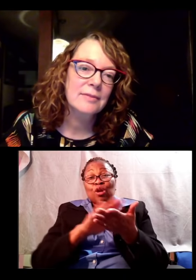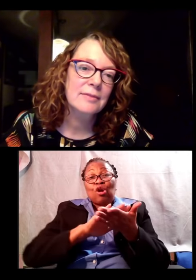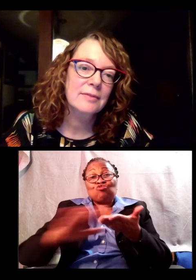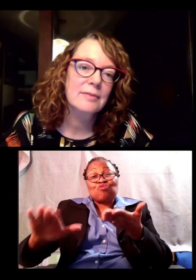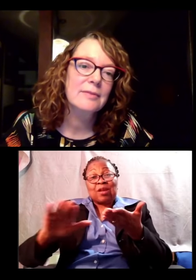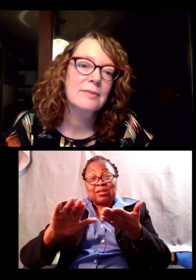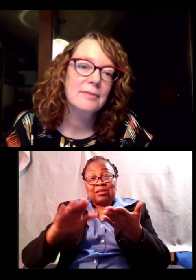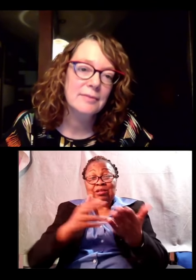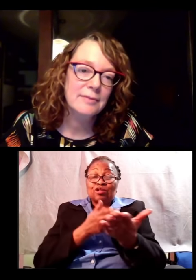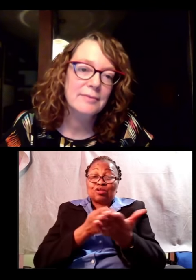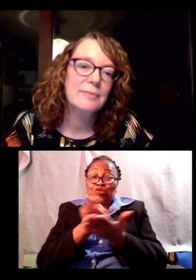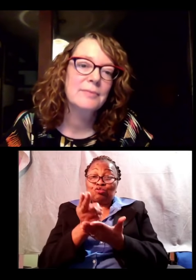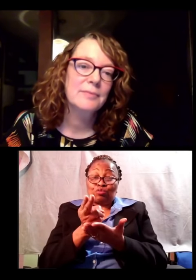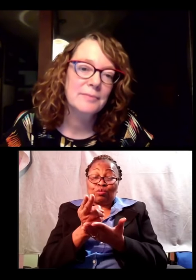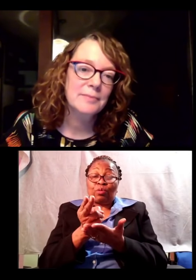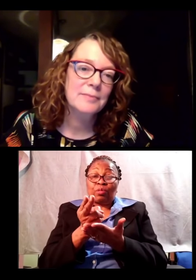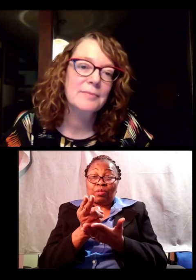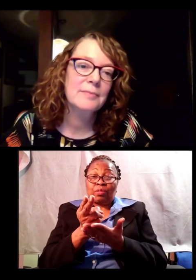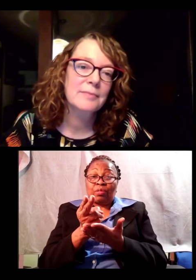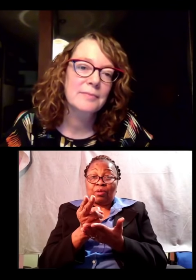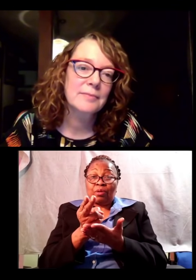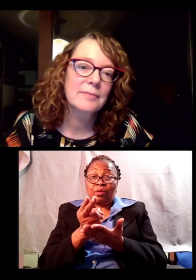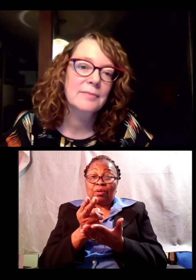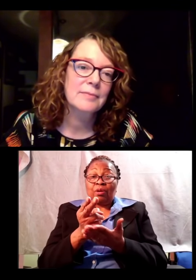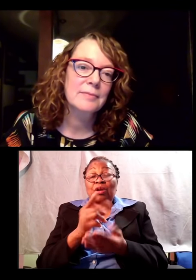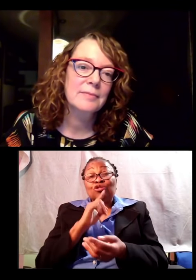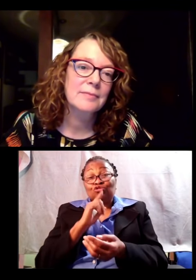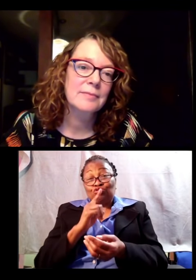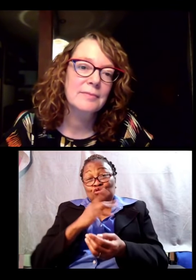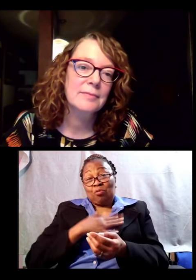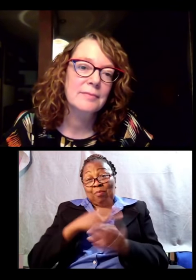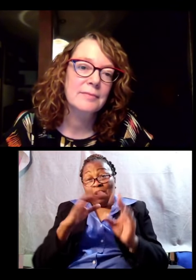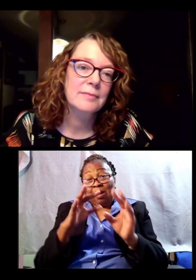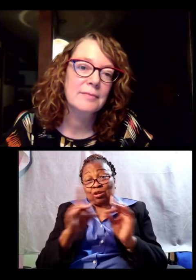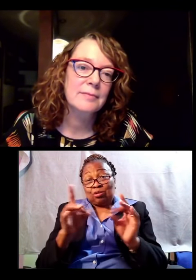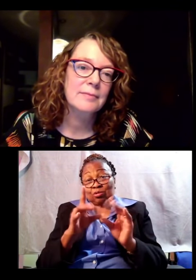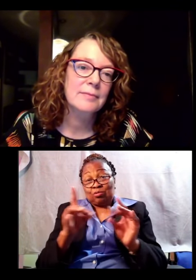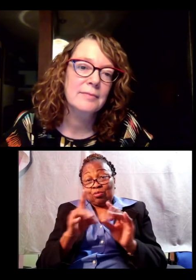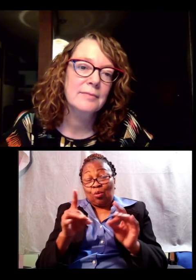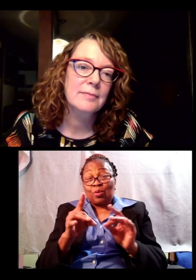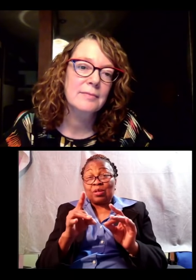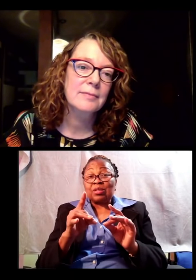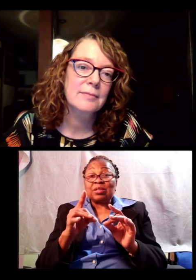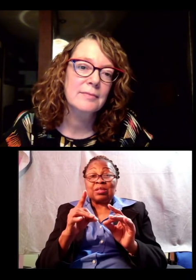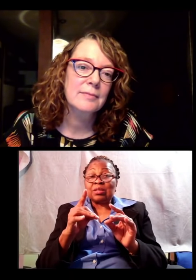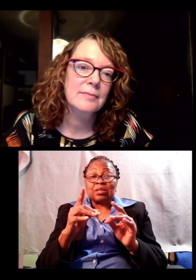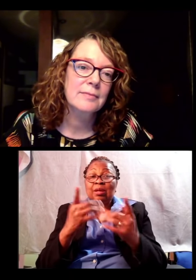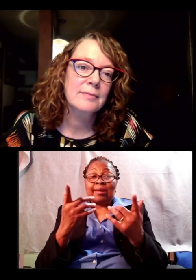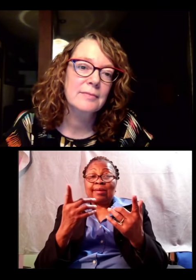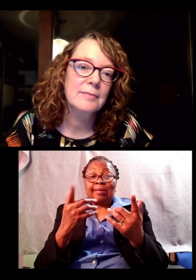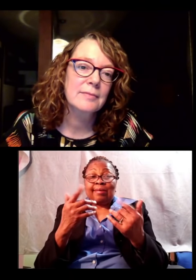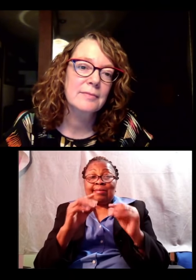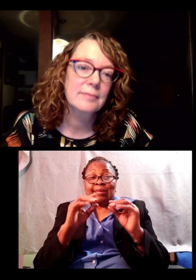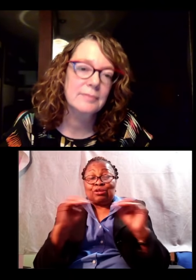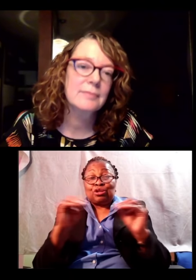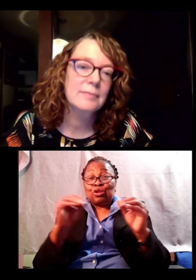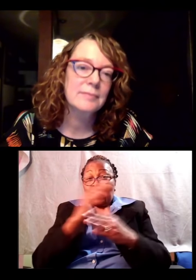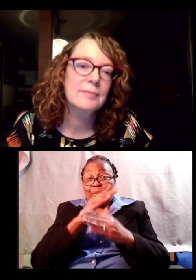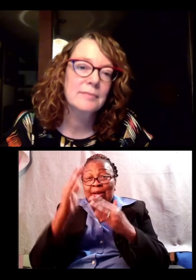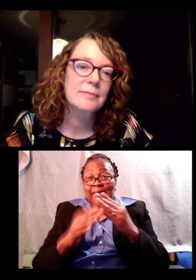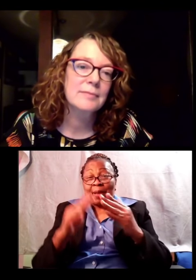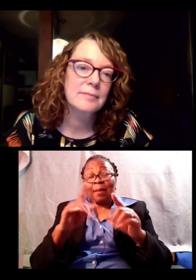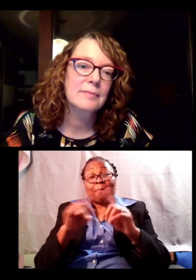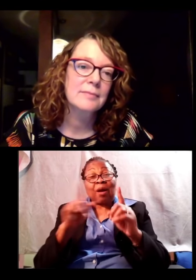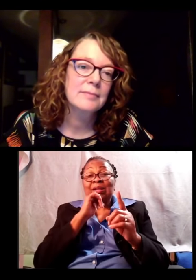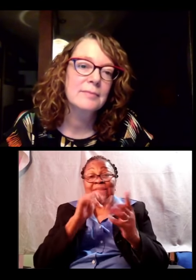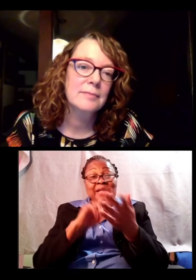called truth. It's true that my novels are sometimes open-ended, but that doesn't mean there wasn't a truth. It